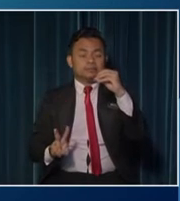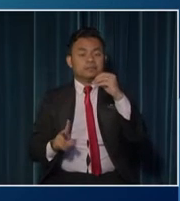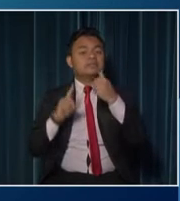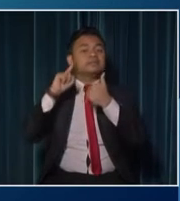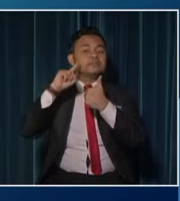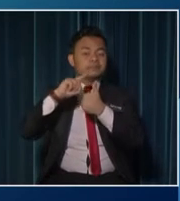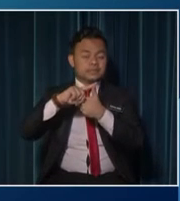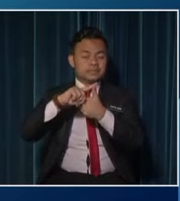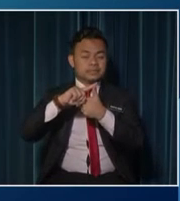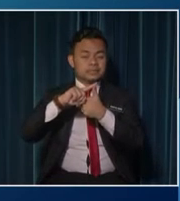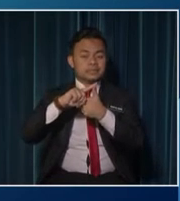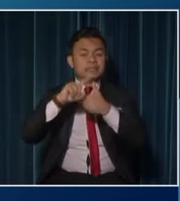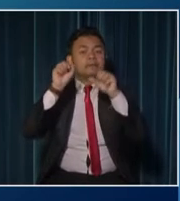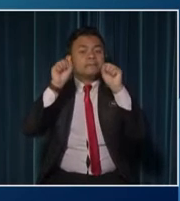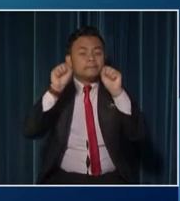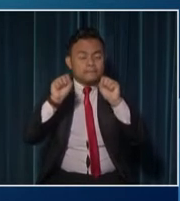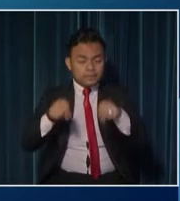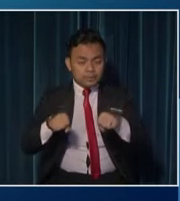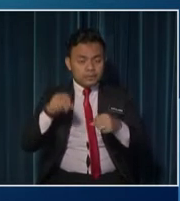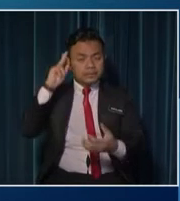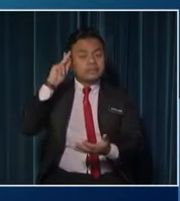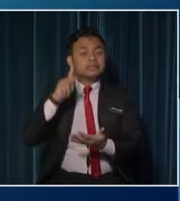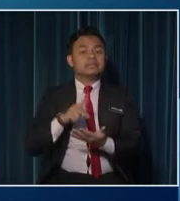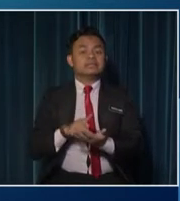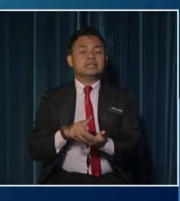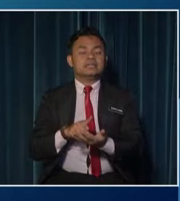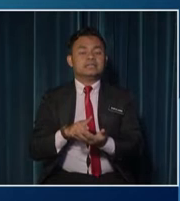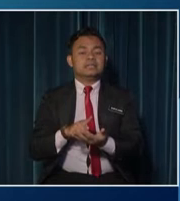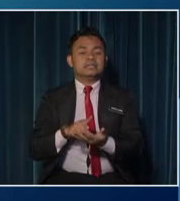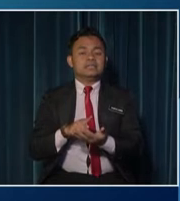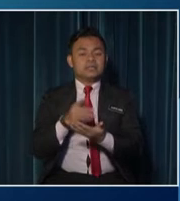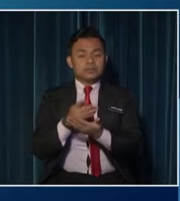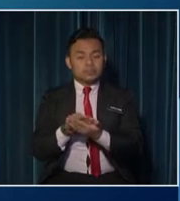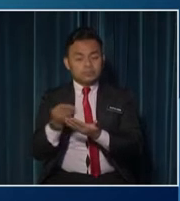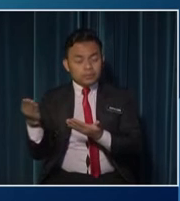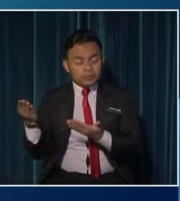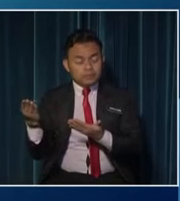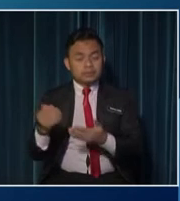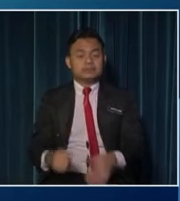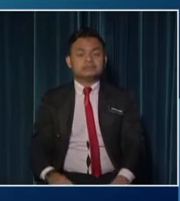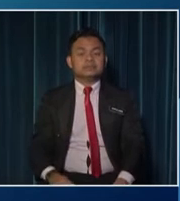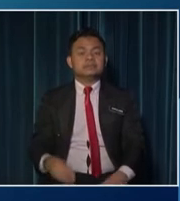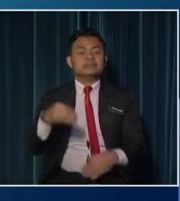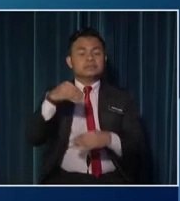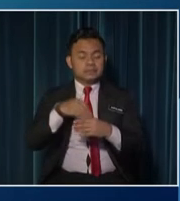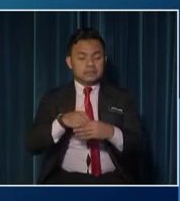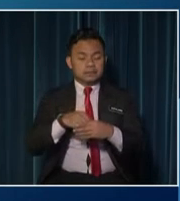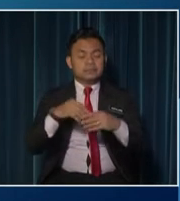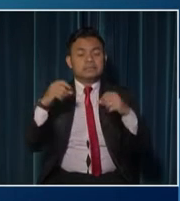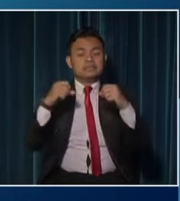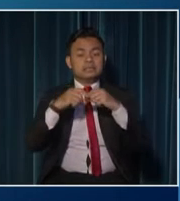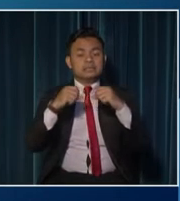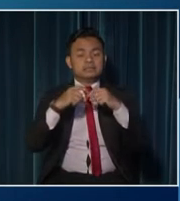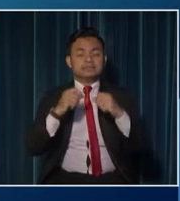you will be able to identify the components in an electric